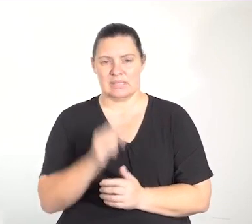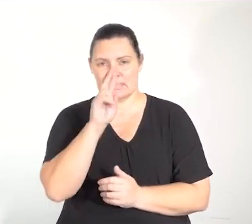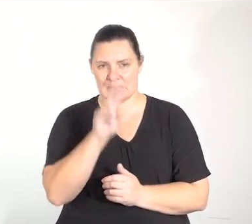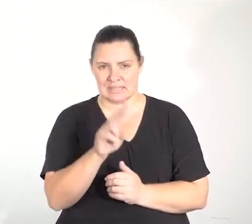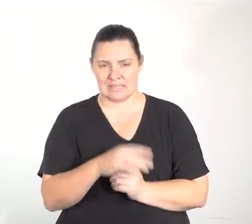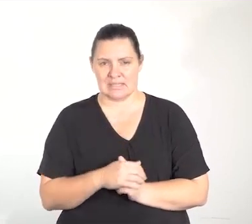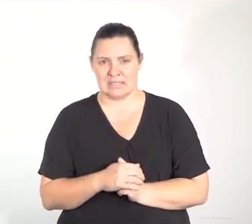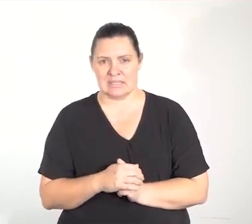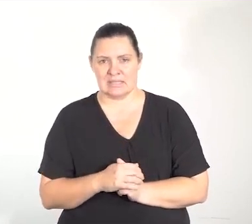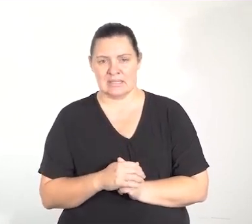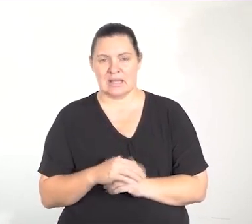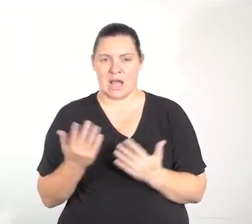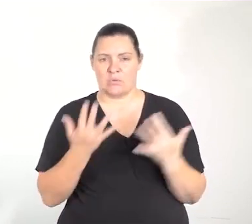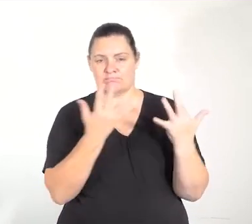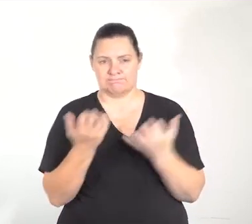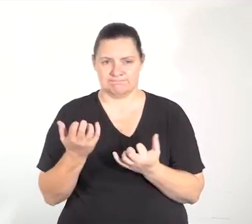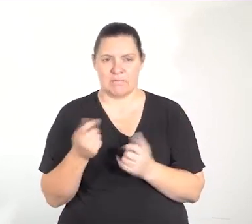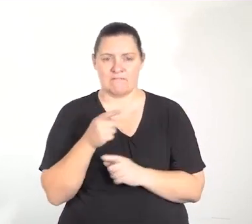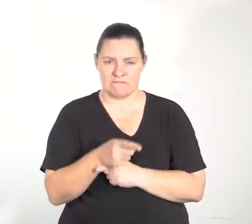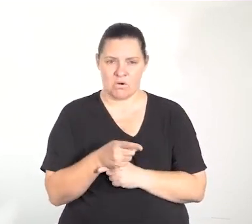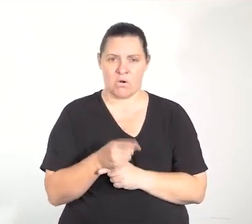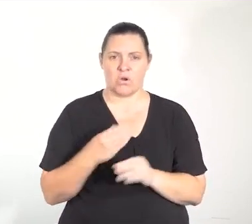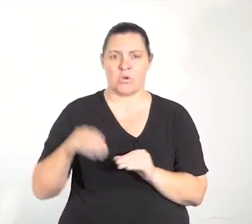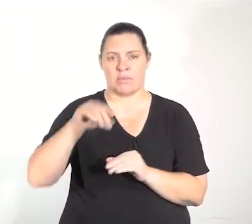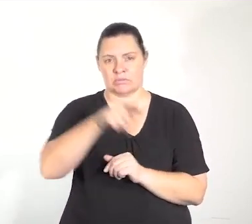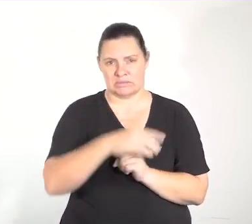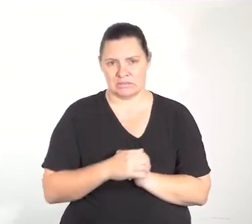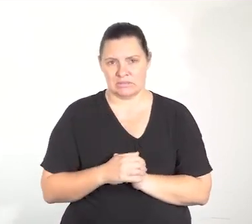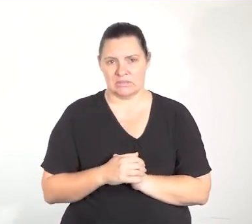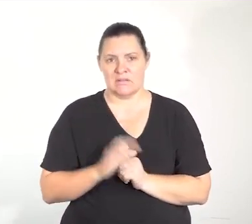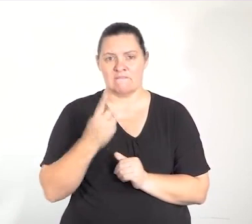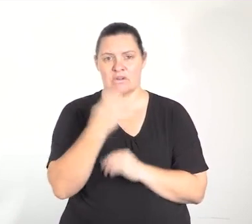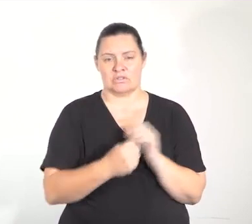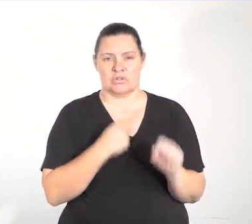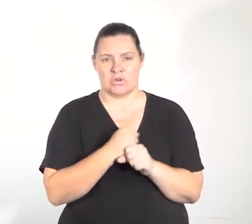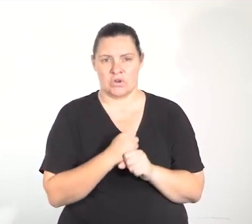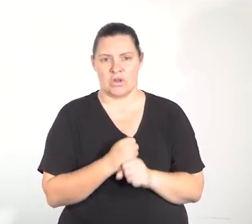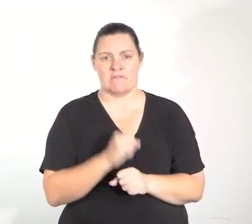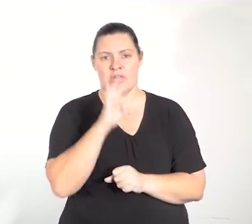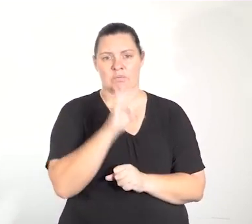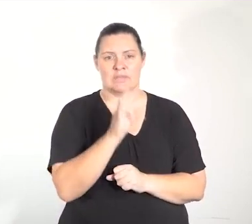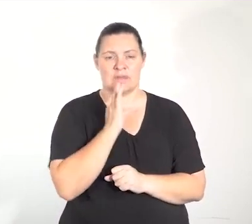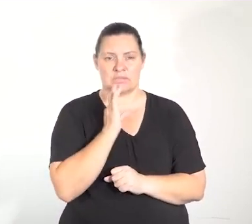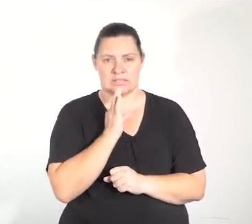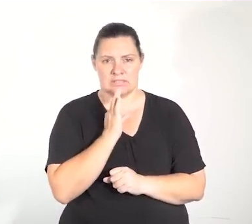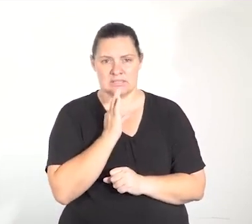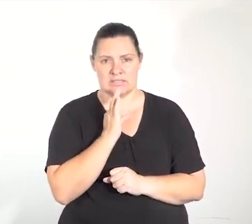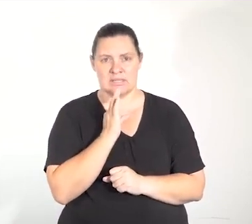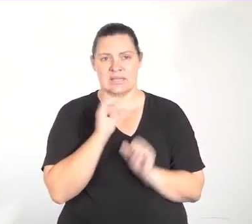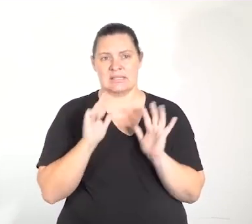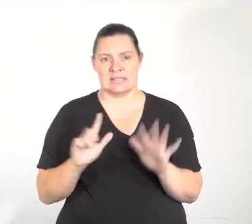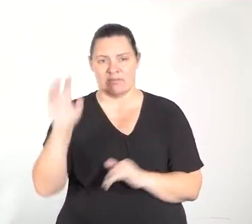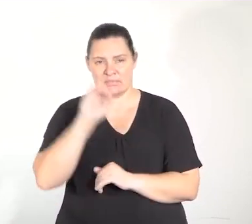see how the interest is calculated for Nicholas on compound interest. In the first year, we have 3,000 rands